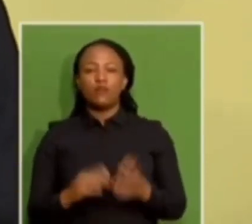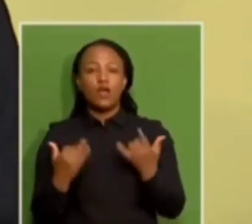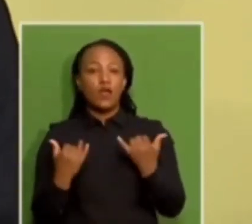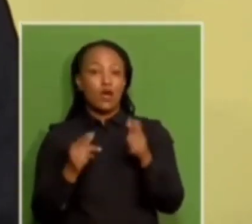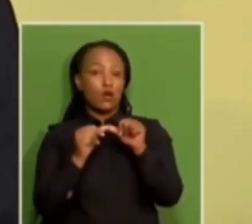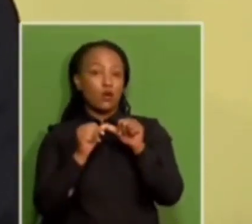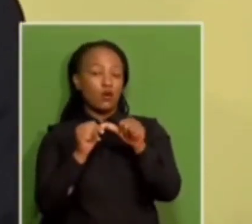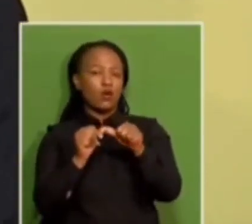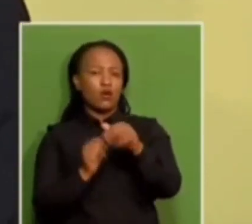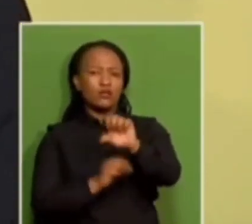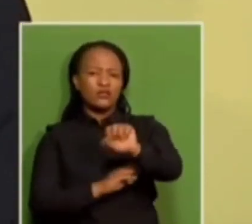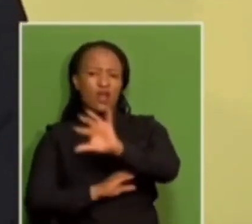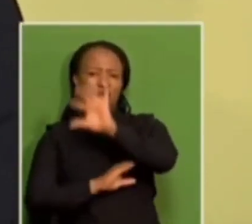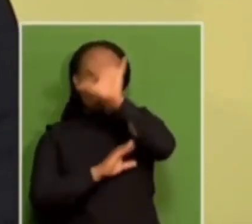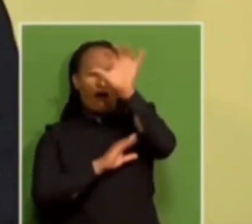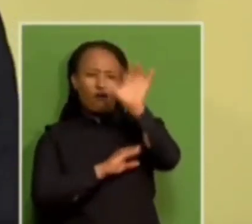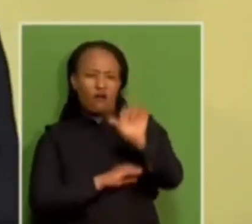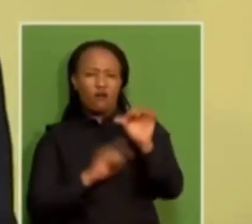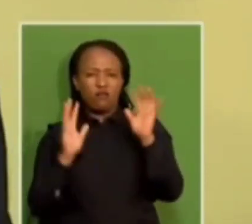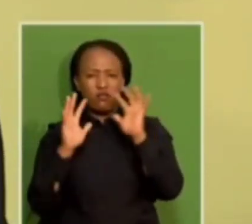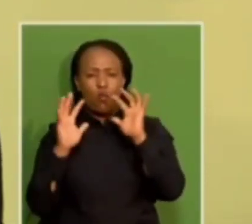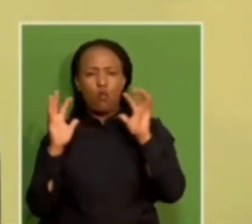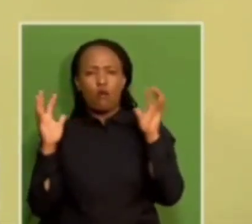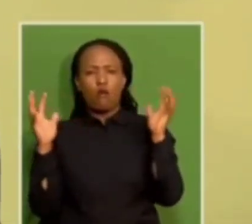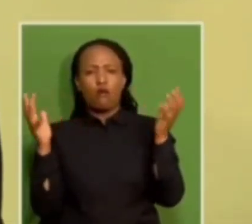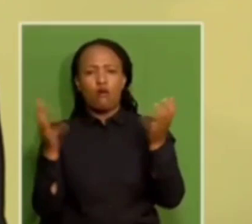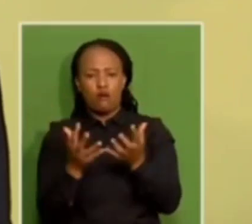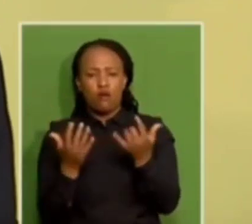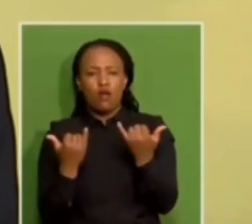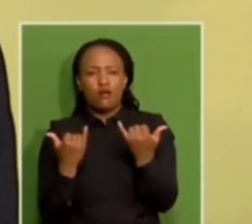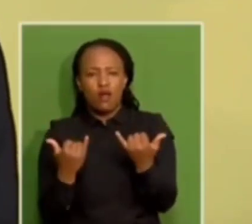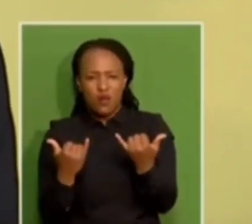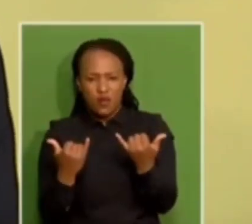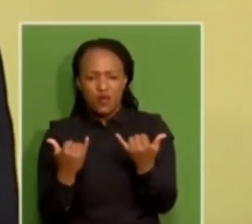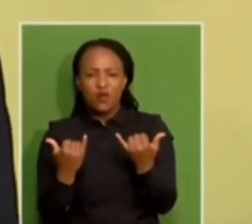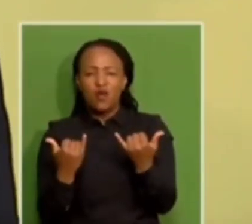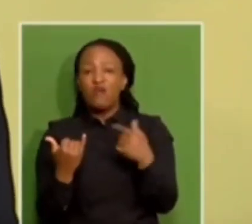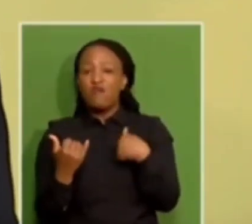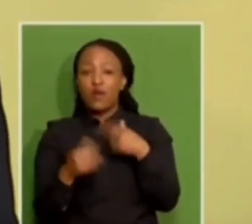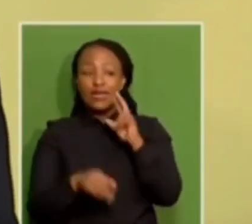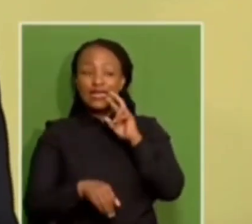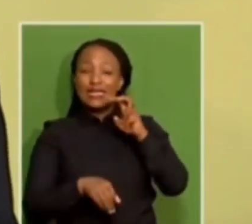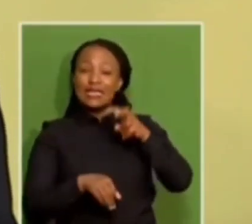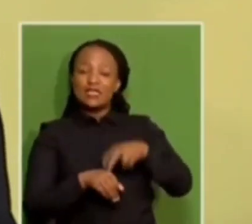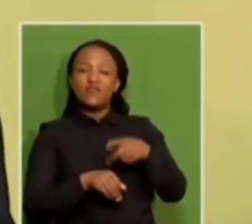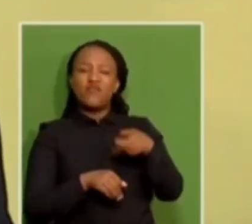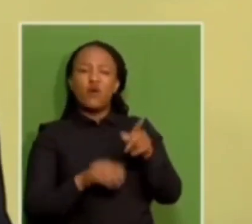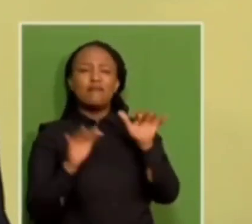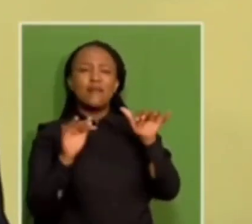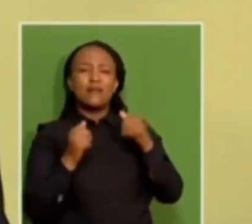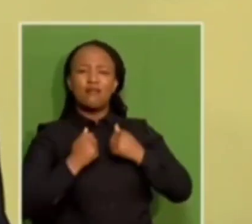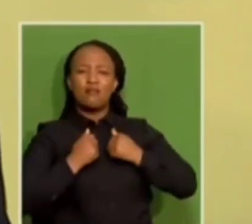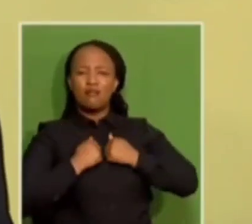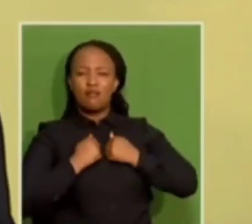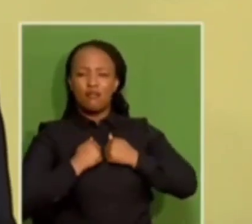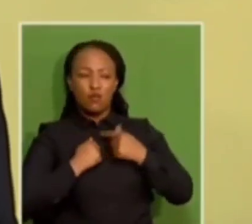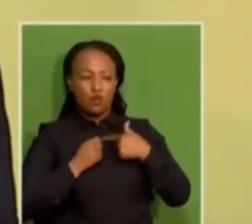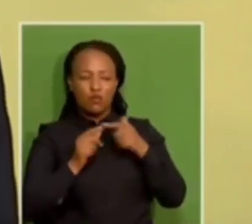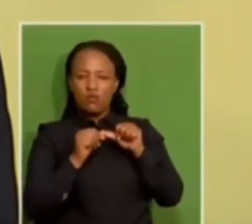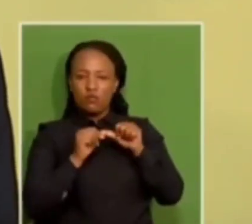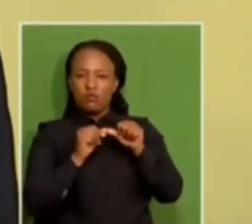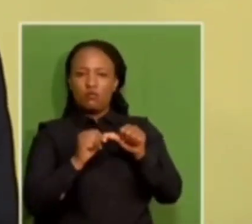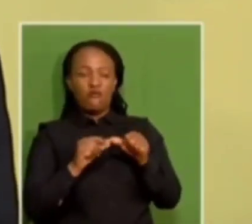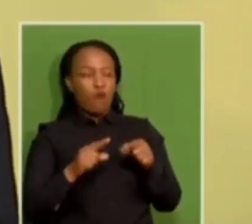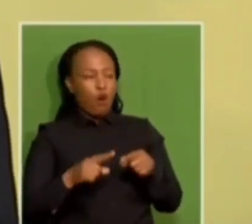to Define our place as South Africa in the world as we advance the needs of our people